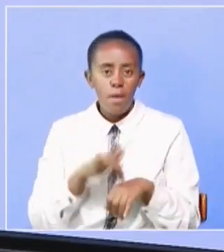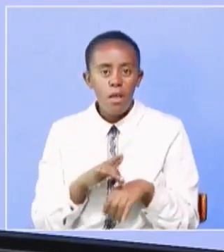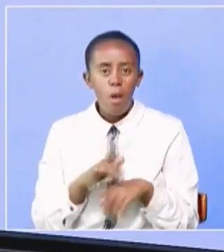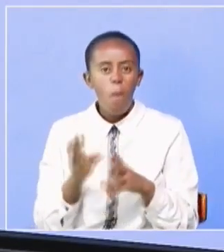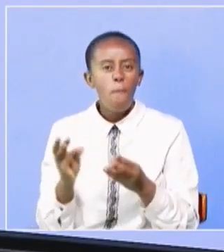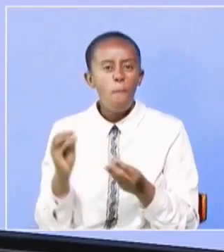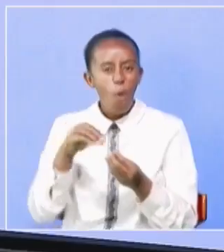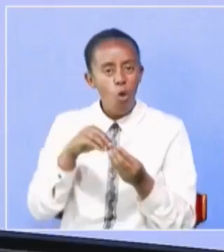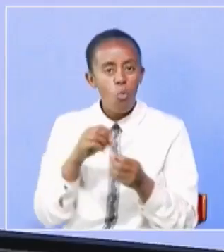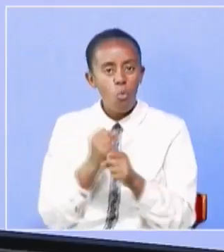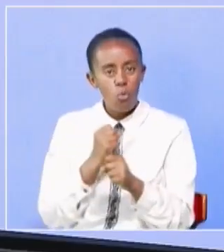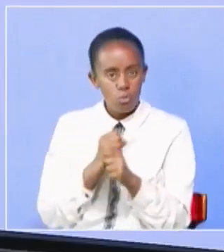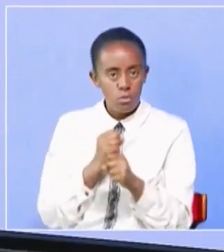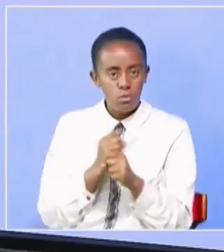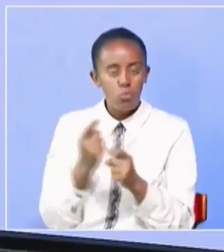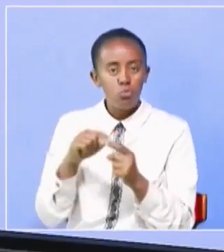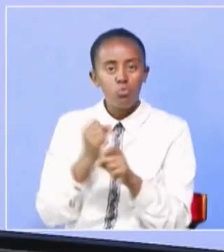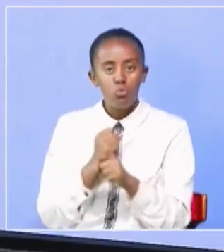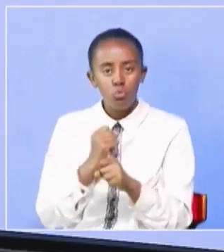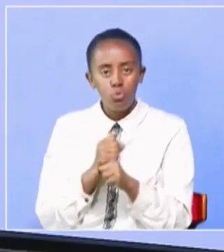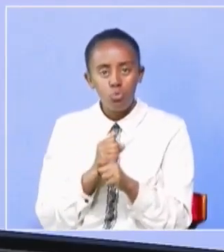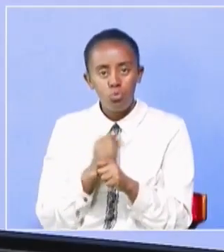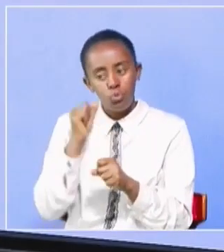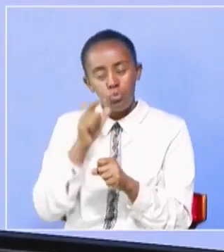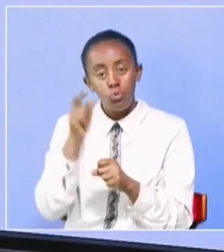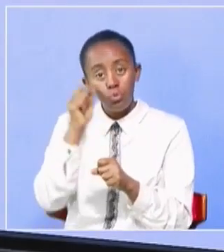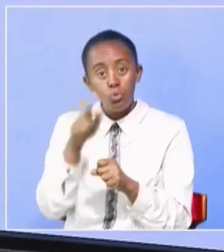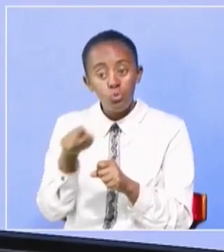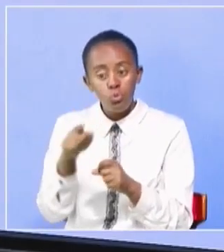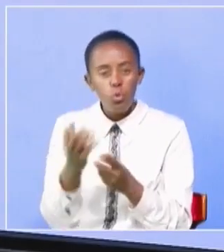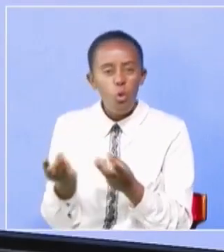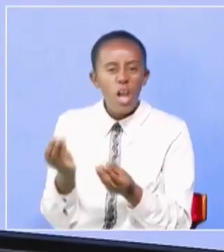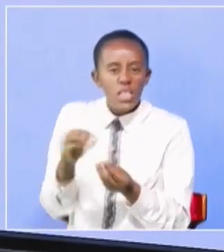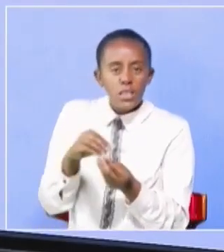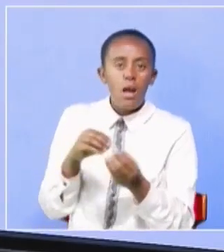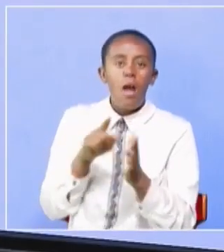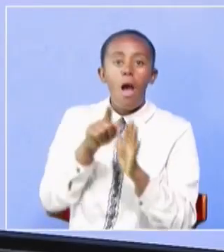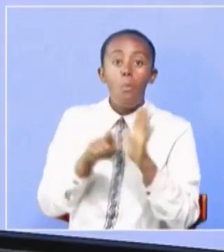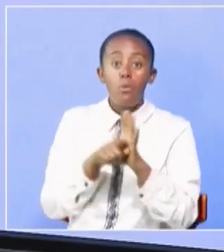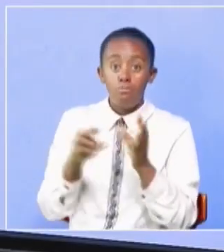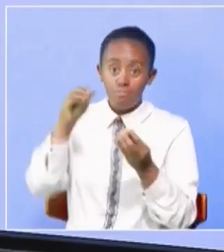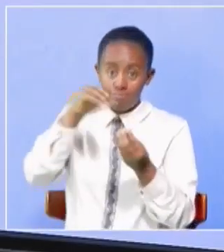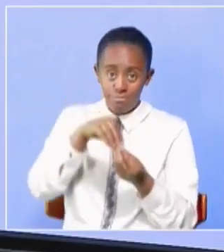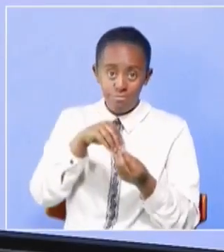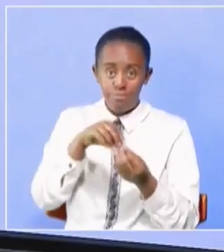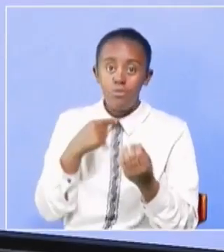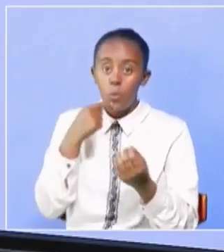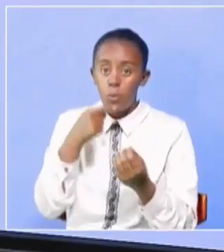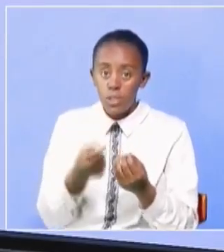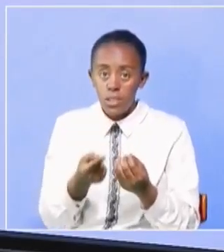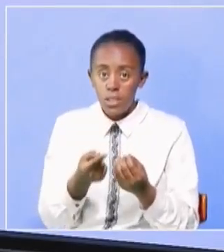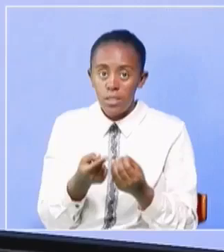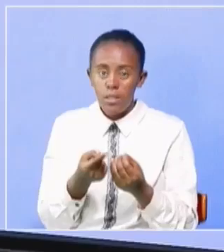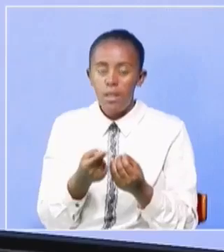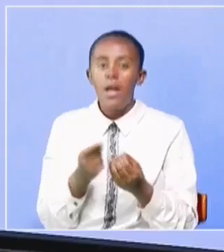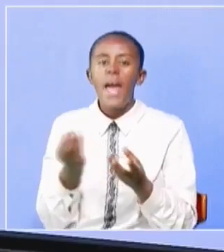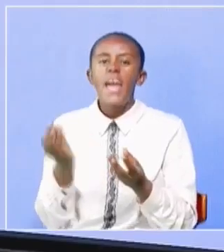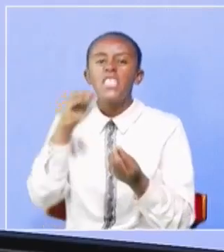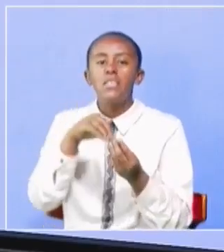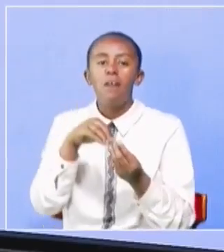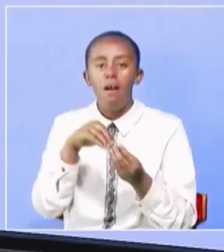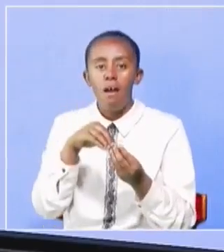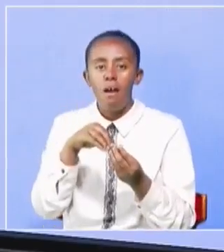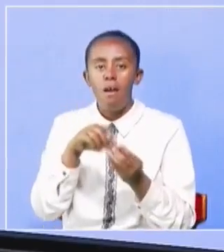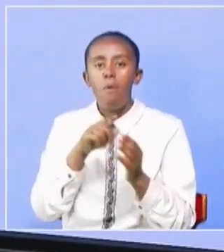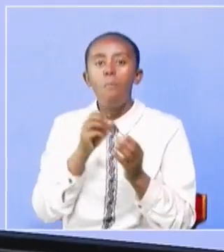more work to do and then he or she is adding extra hours, then we say that it's what? Extra. It